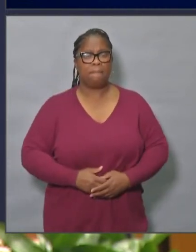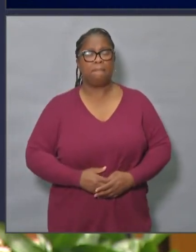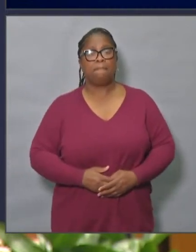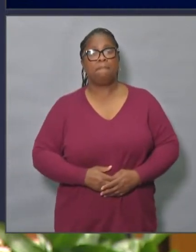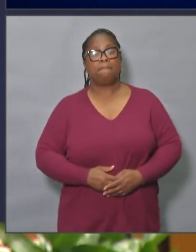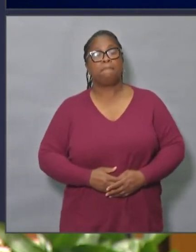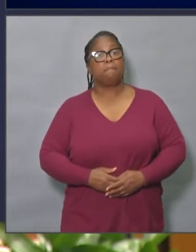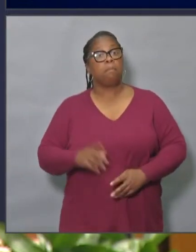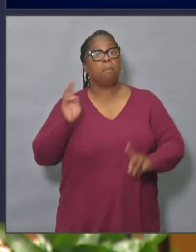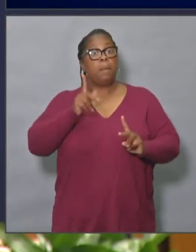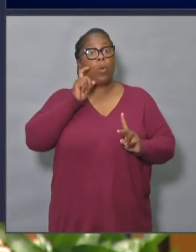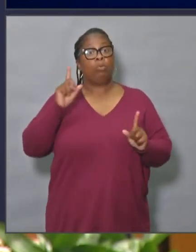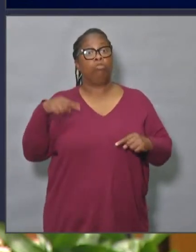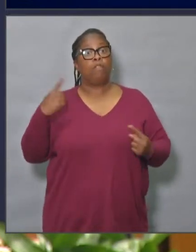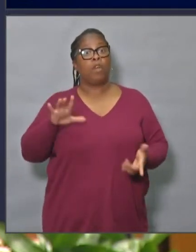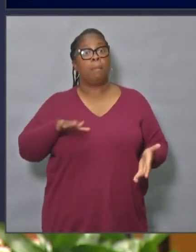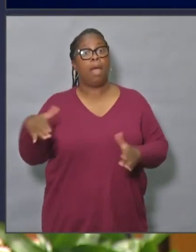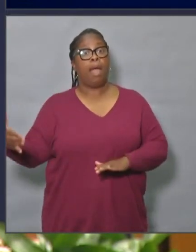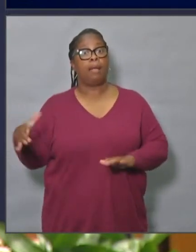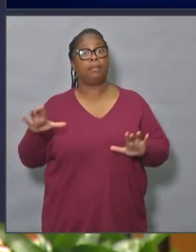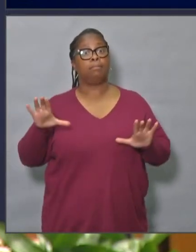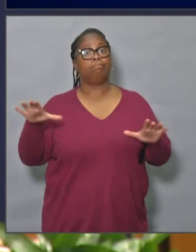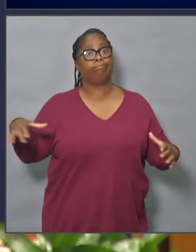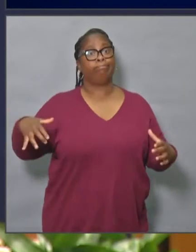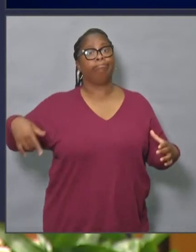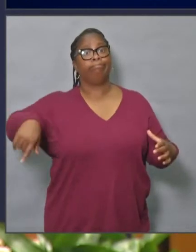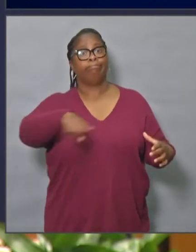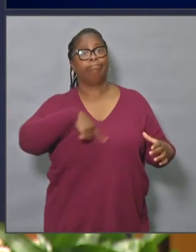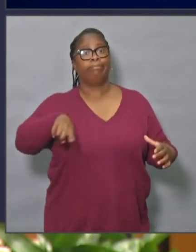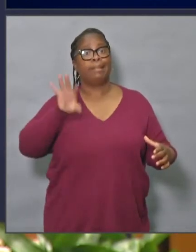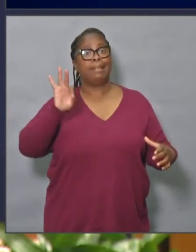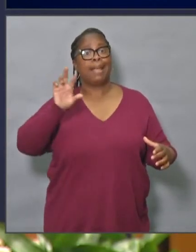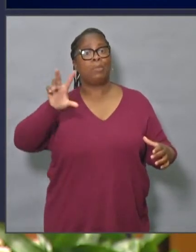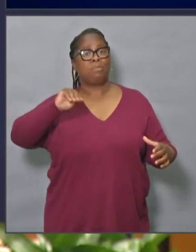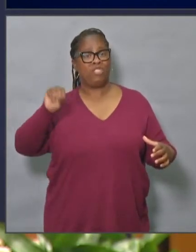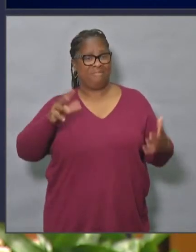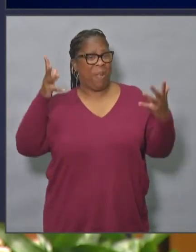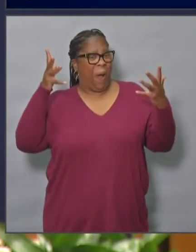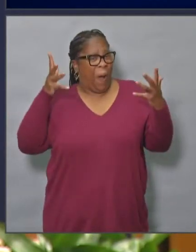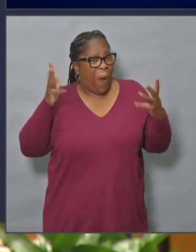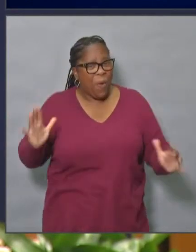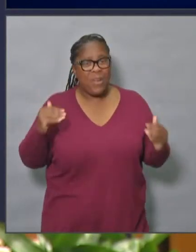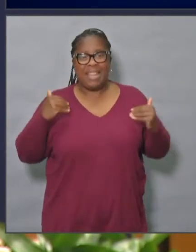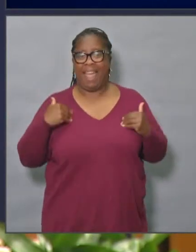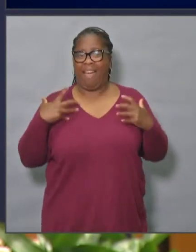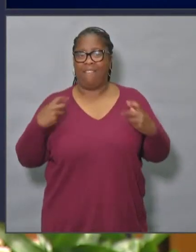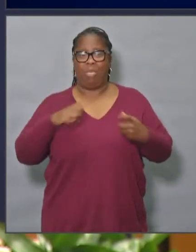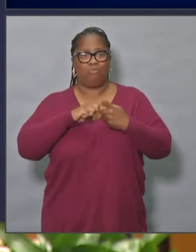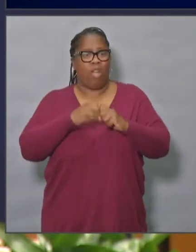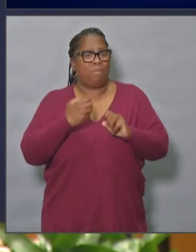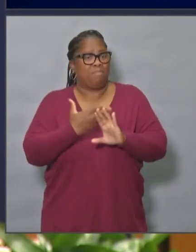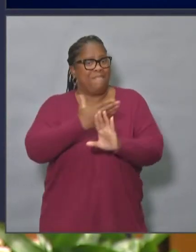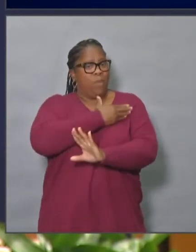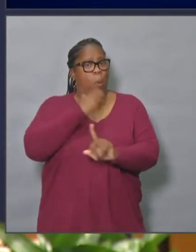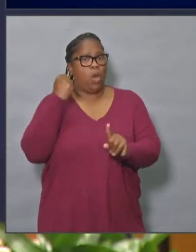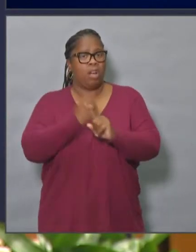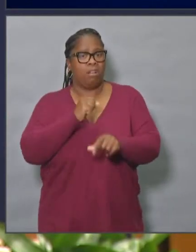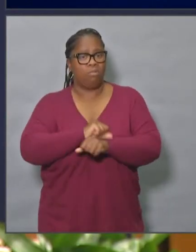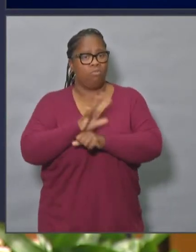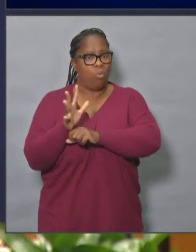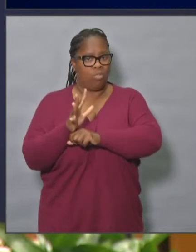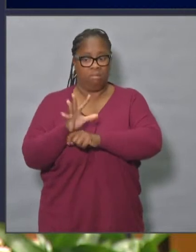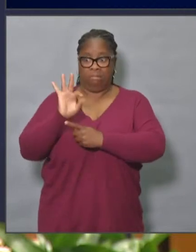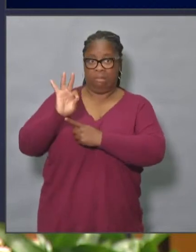93% of the people who passed away from COVID-19 did have underlying health conditions, and this number has stayed